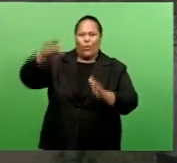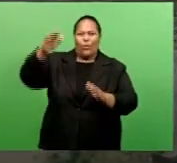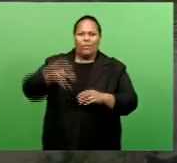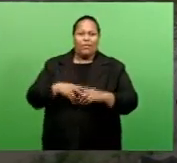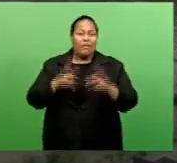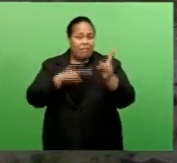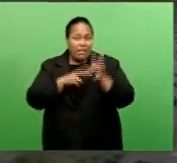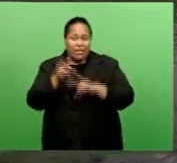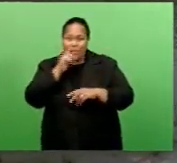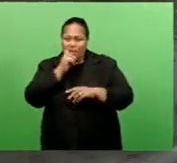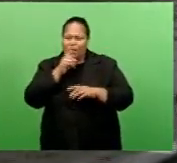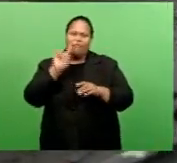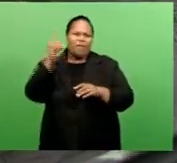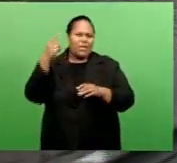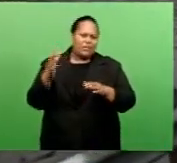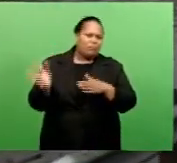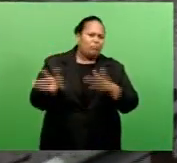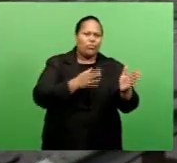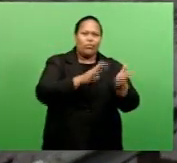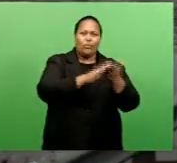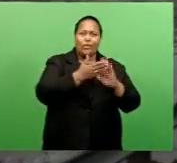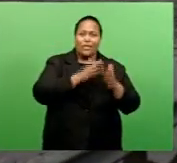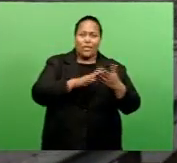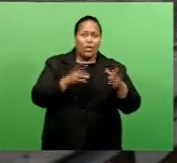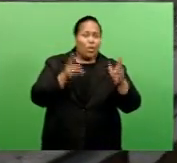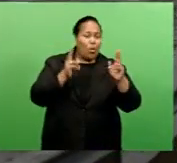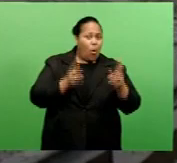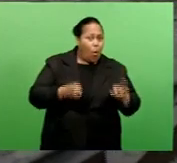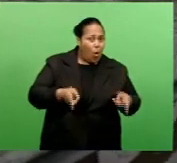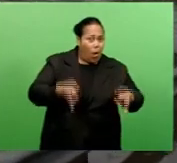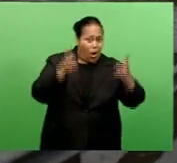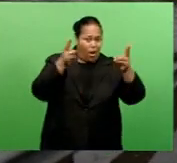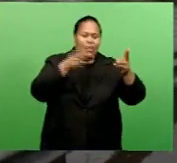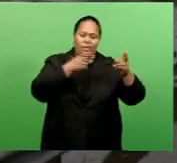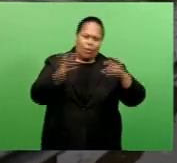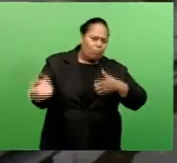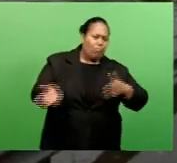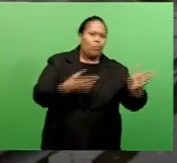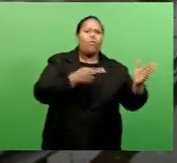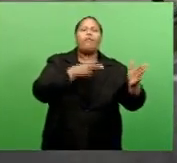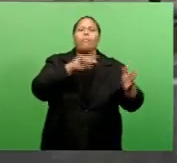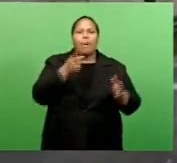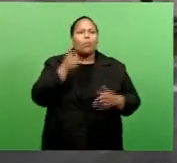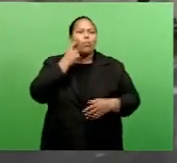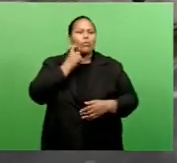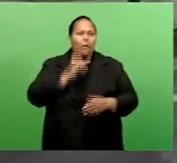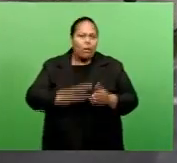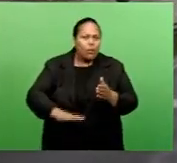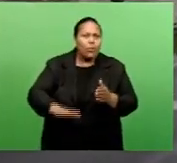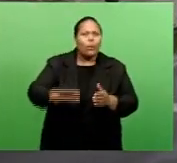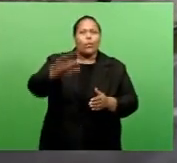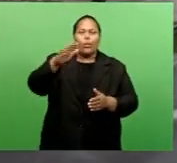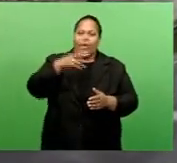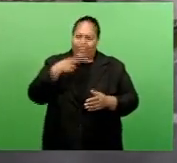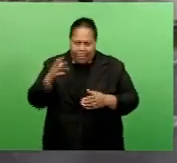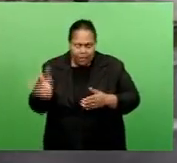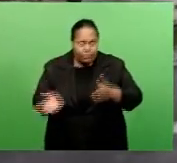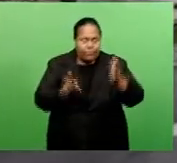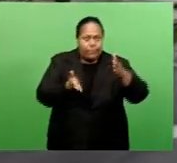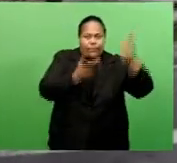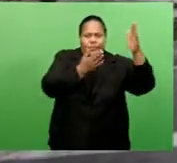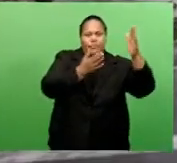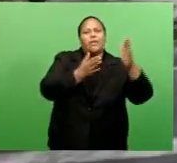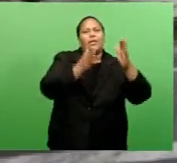for shelter this morning. However, the water level continued to rise at around midday, prompting them to move further to higher